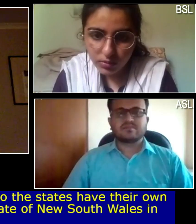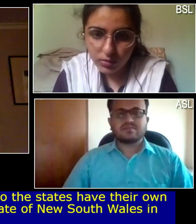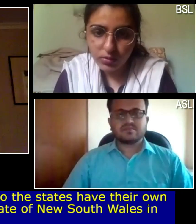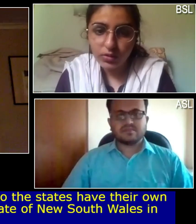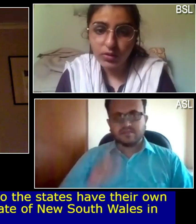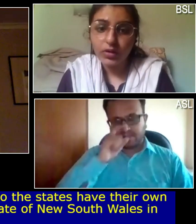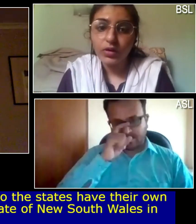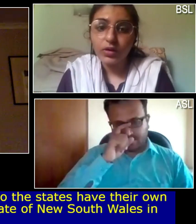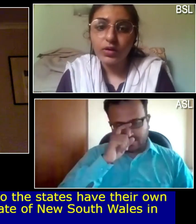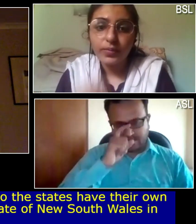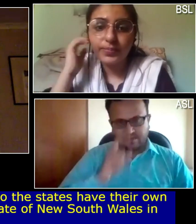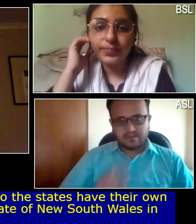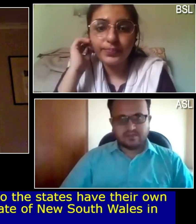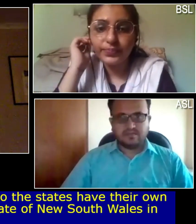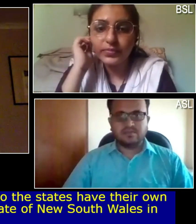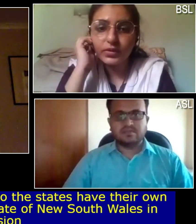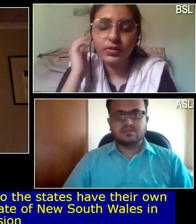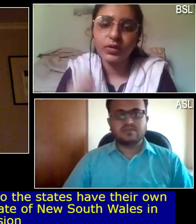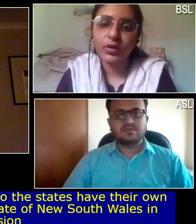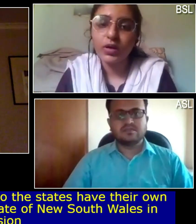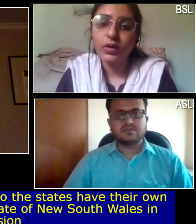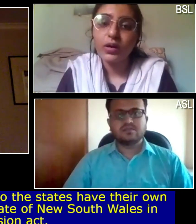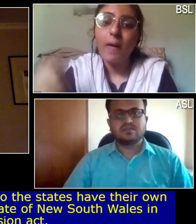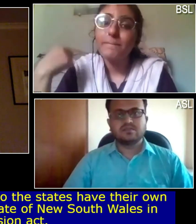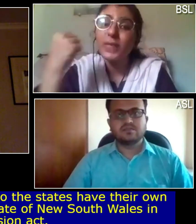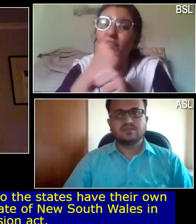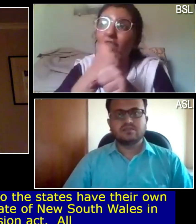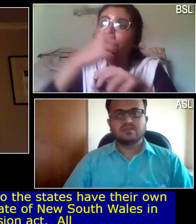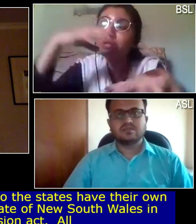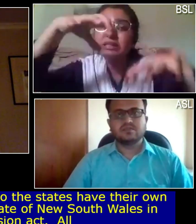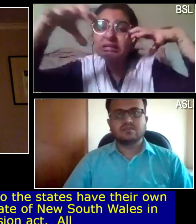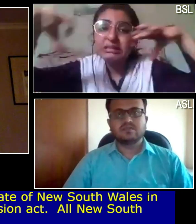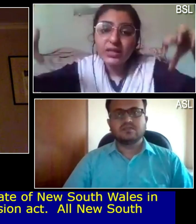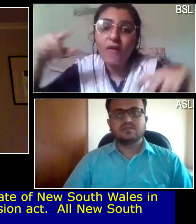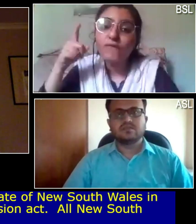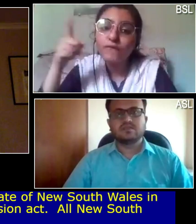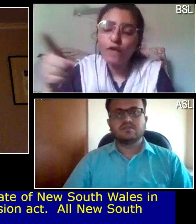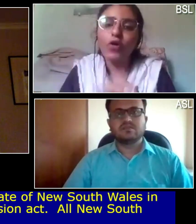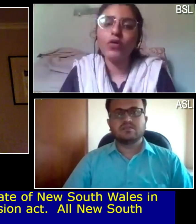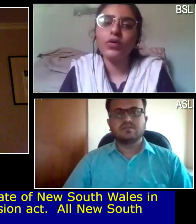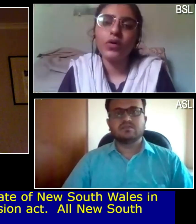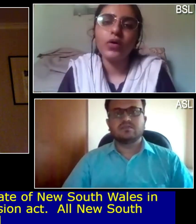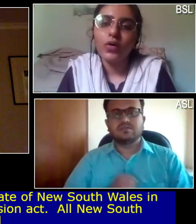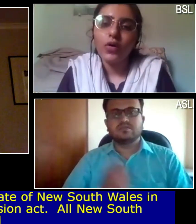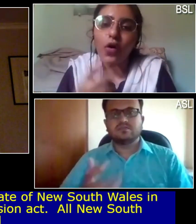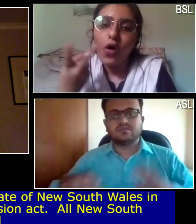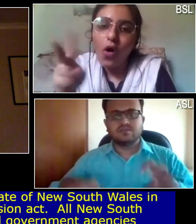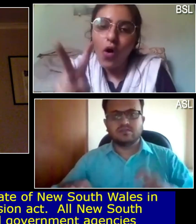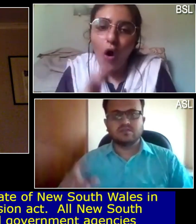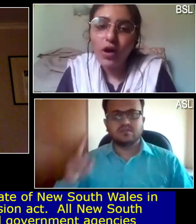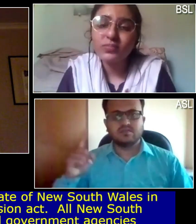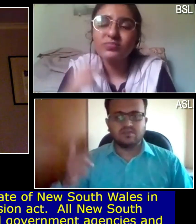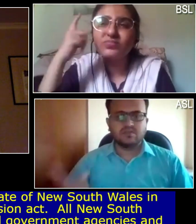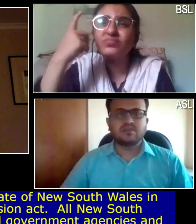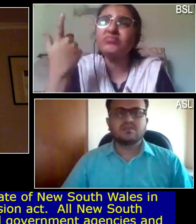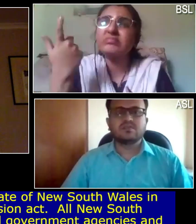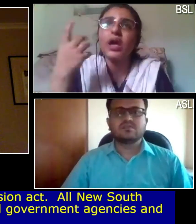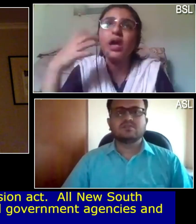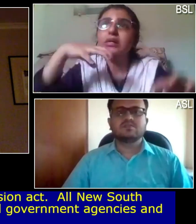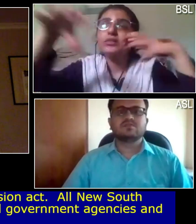New South Wales government departments, government agencies, and all local government councils